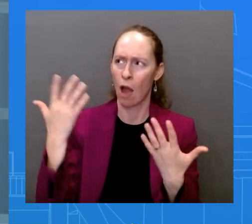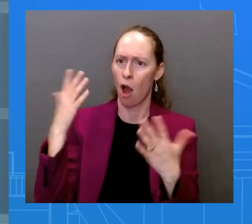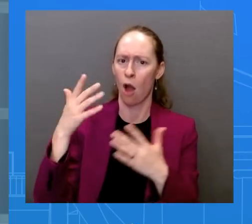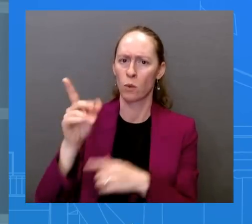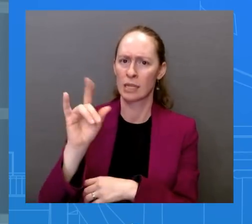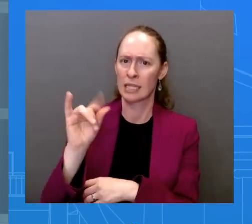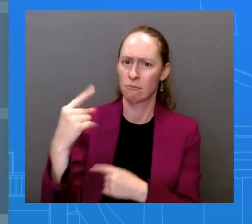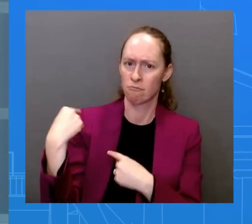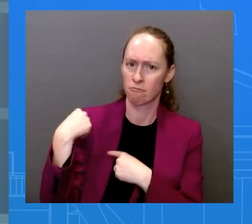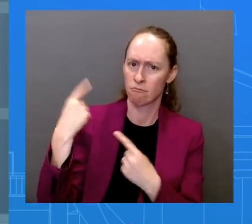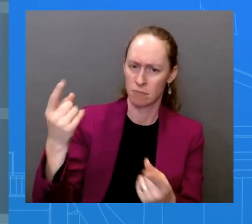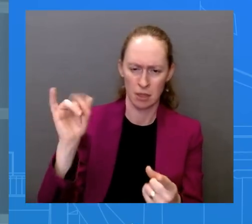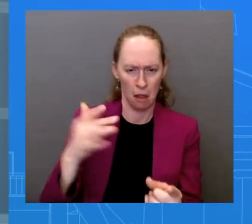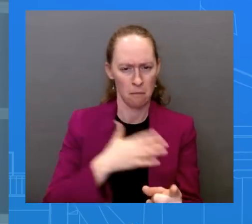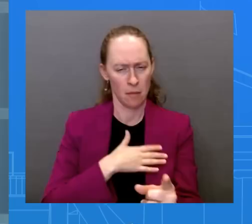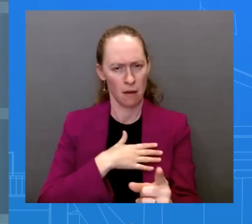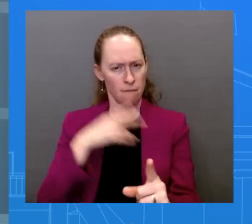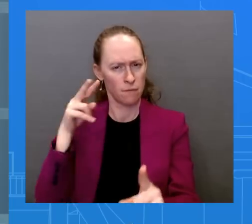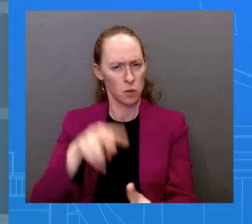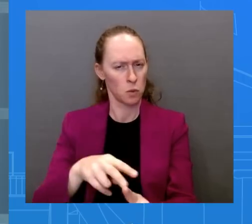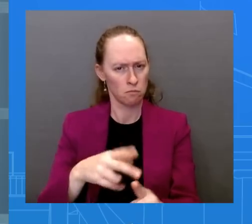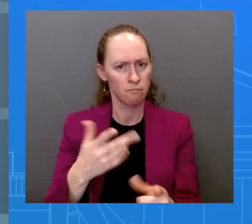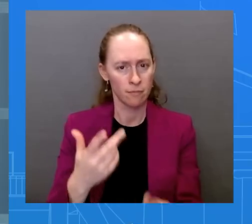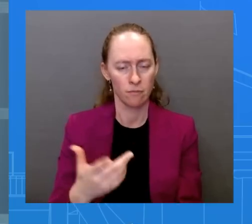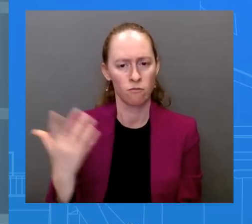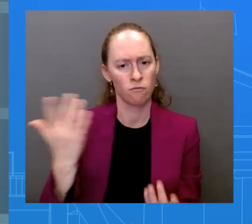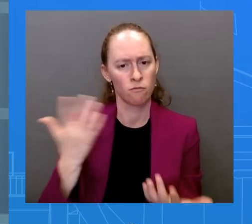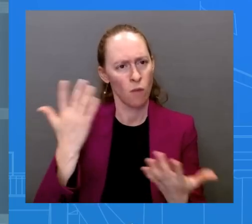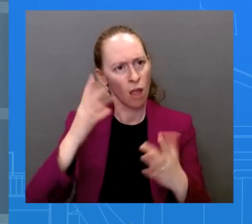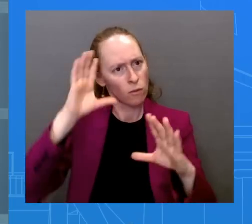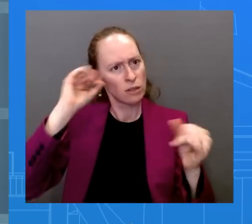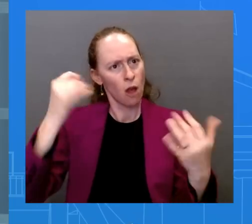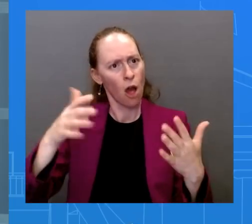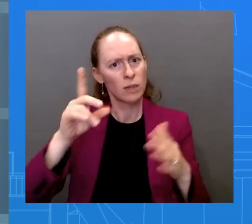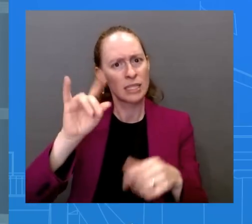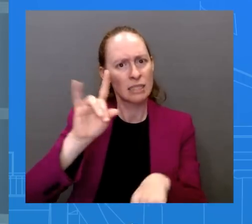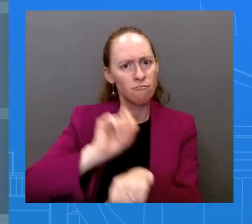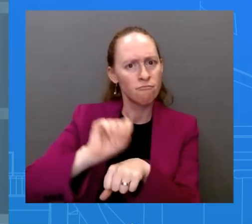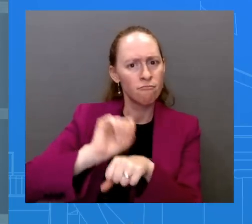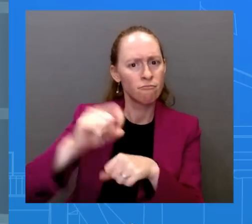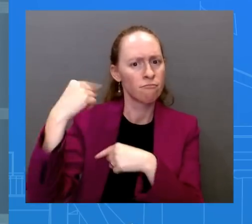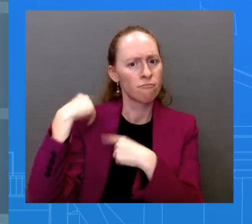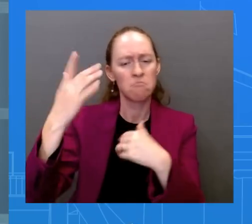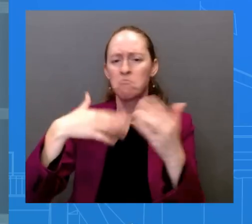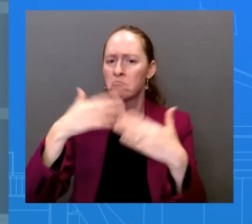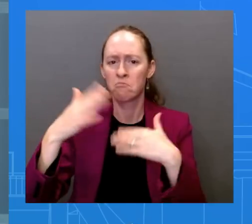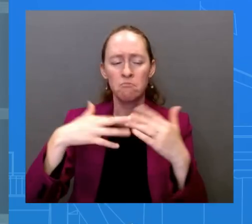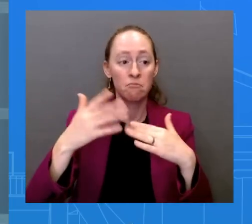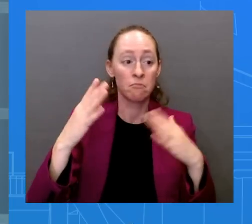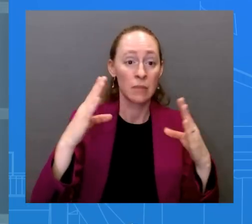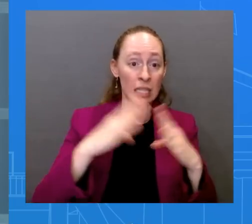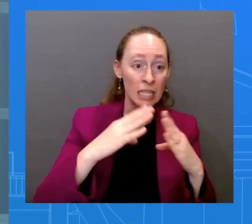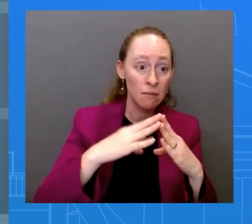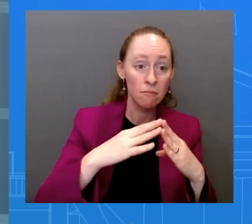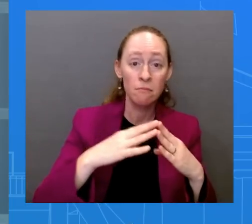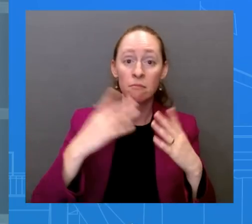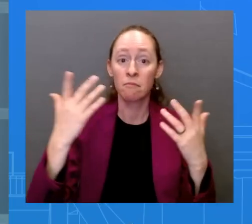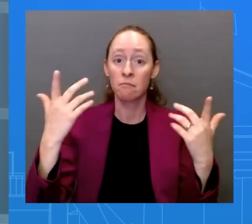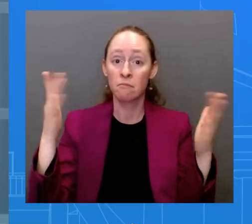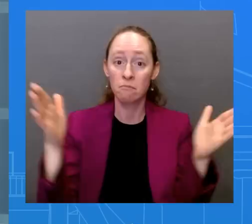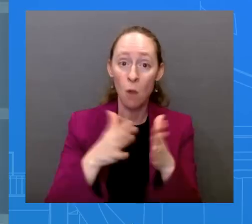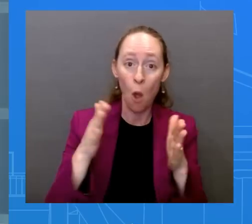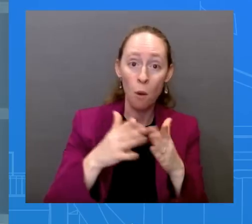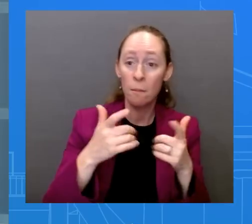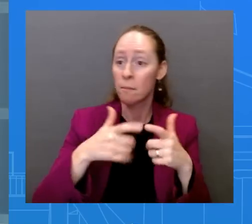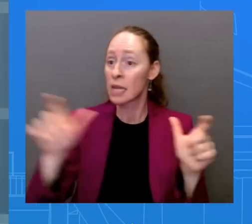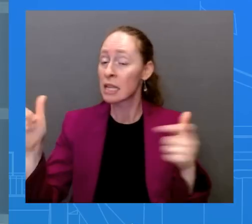done to make sure that cities, and it doesn't matter if it's a big city or a small city, it doesn't matter if it's in a red state or a blue state, what